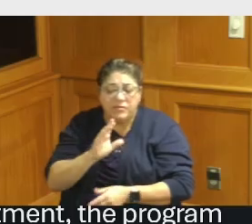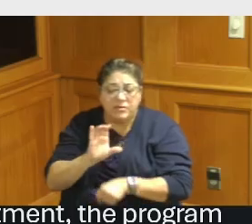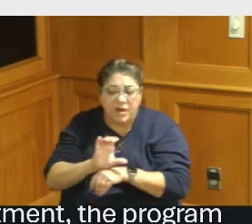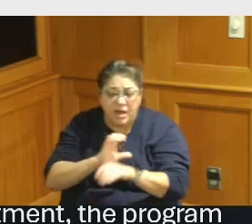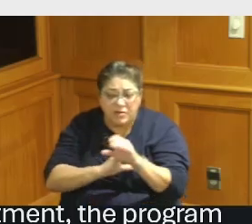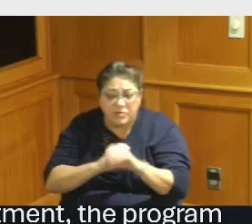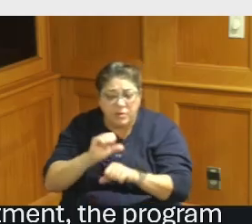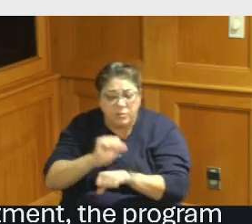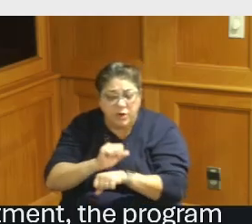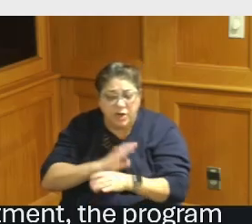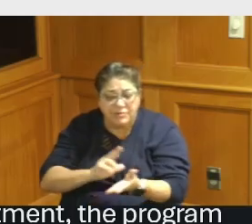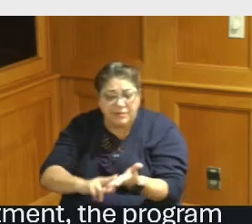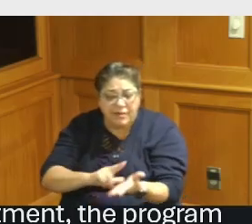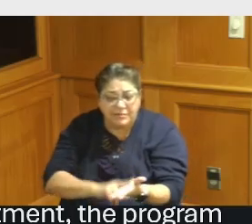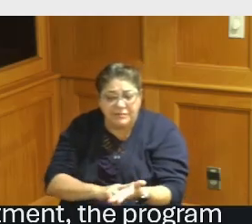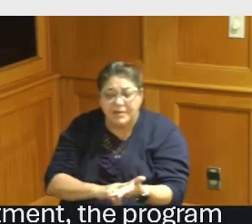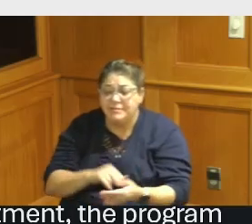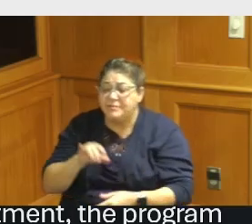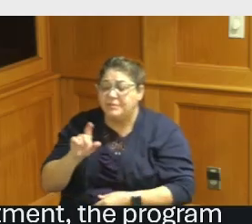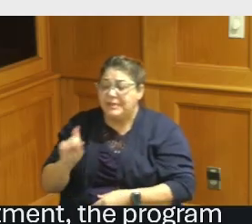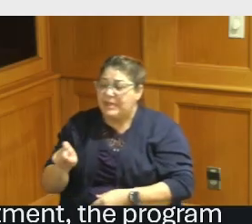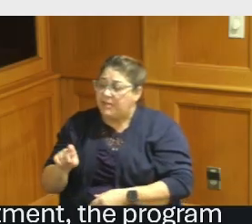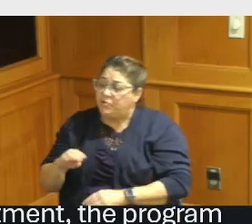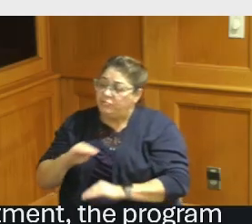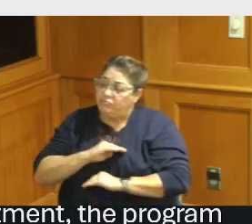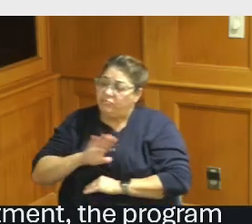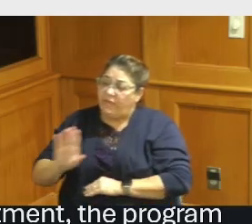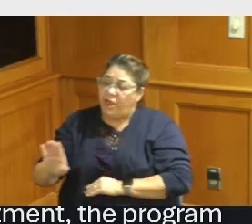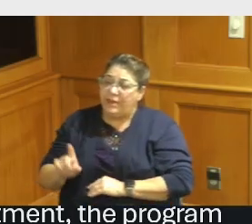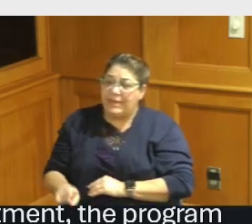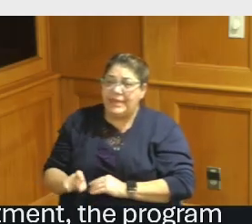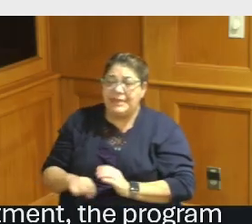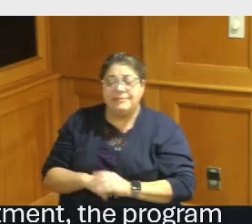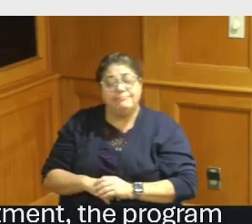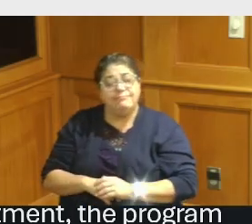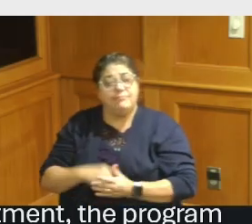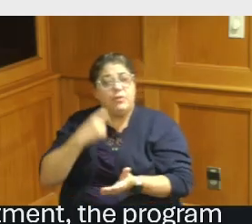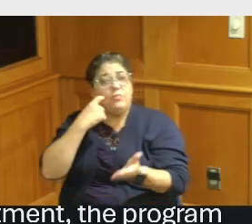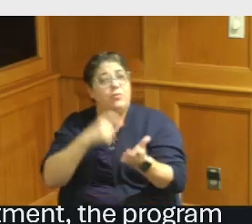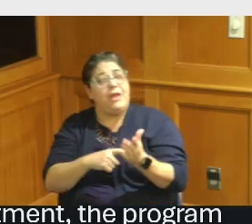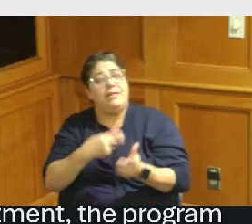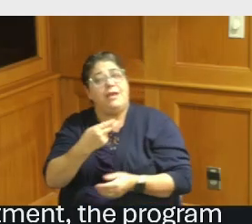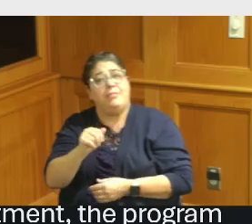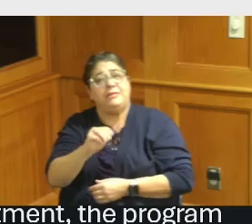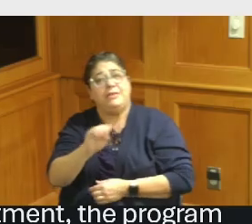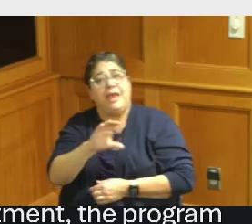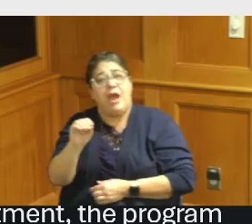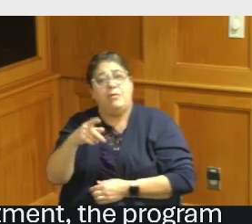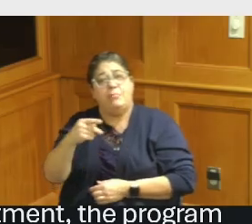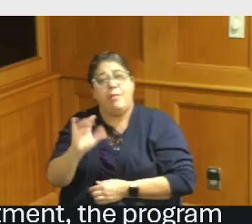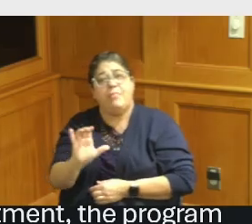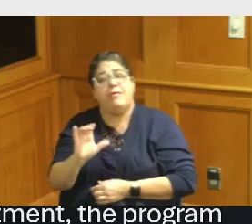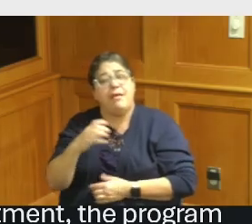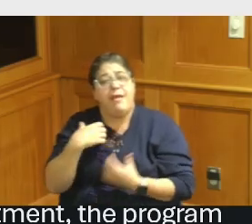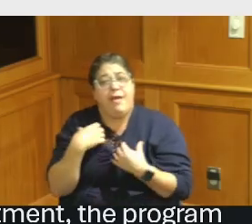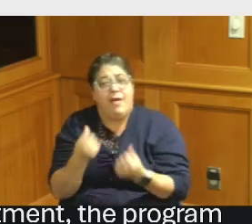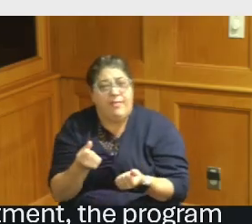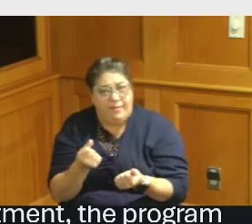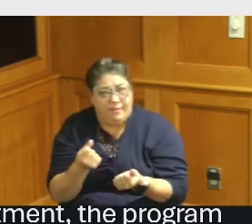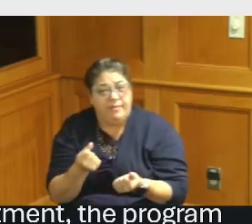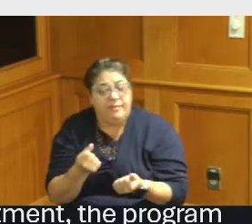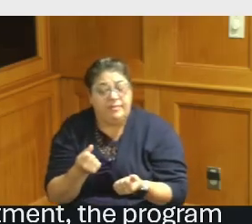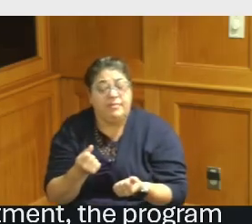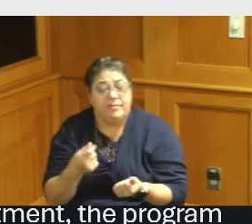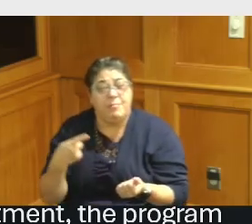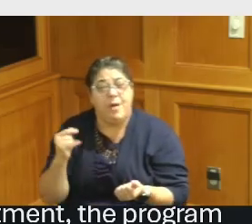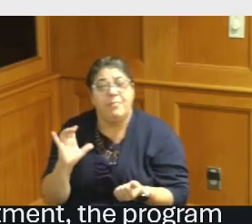were meeting the need of the homeowners. We want to also recognize Hamilton County Public Health. I know we heard them mentioned earlier in the program,